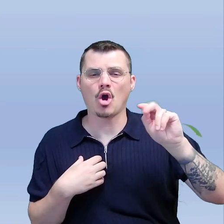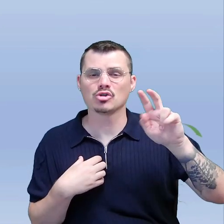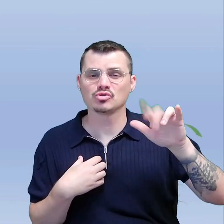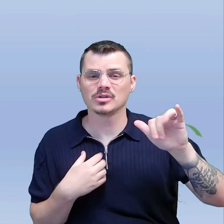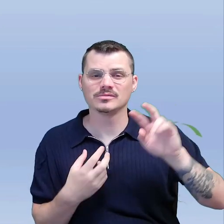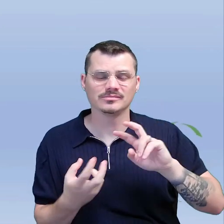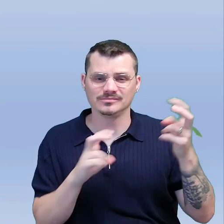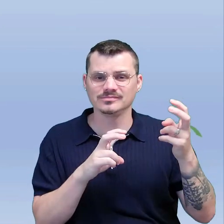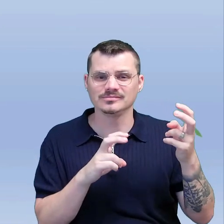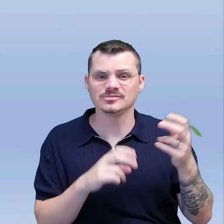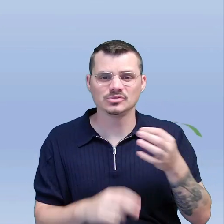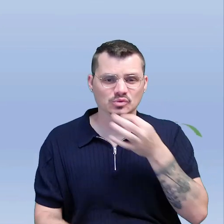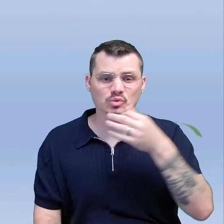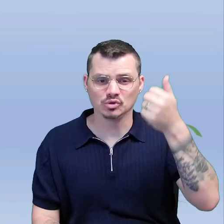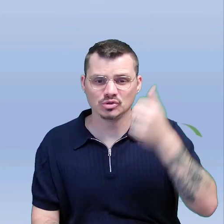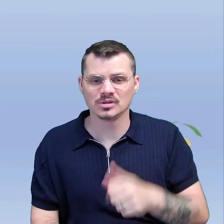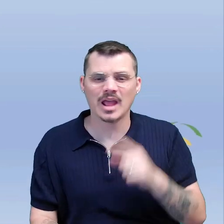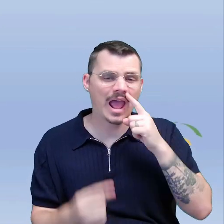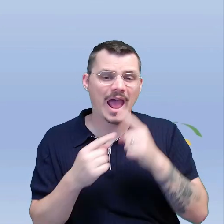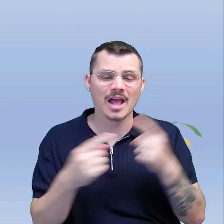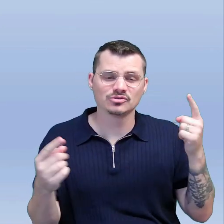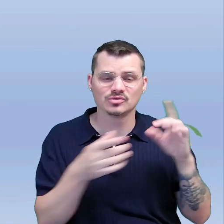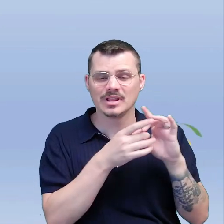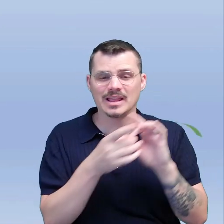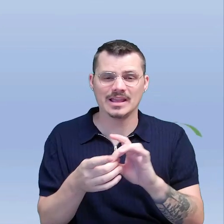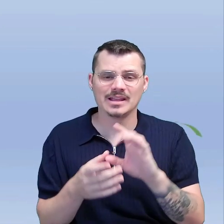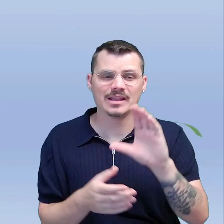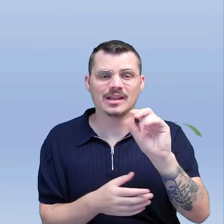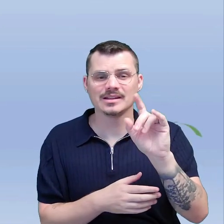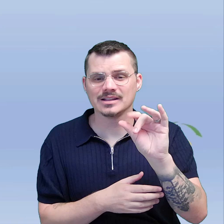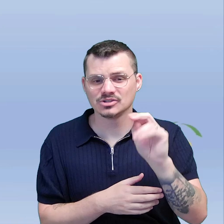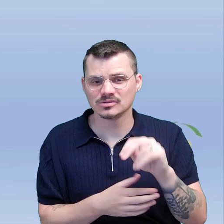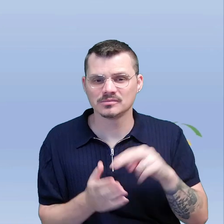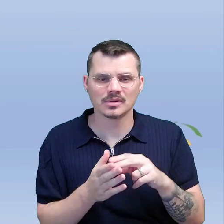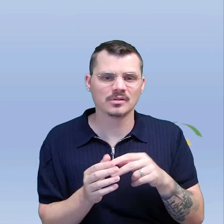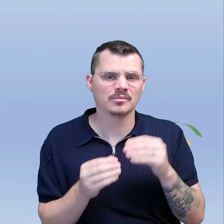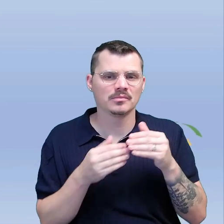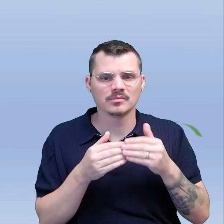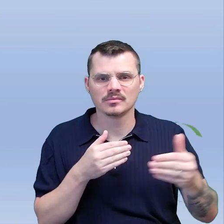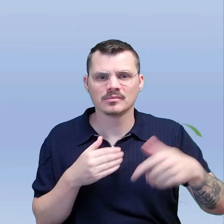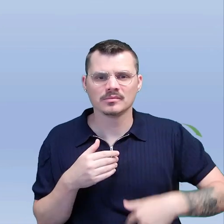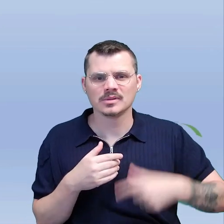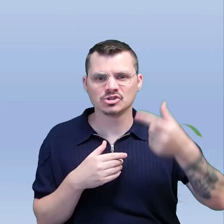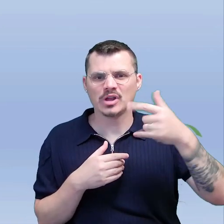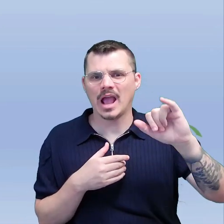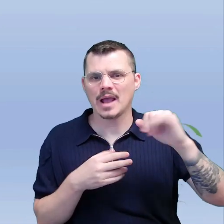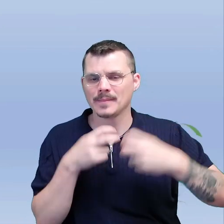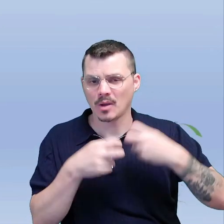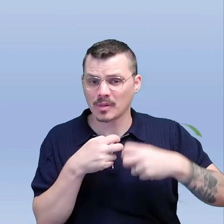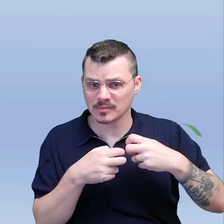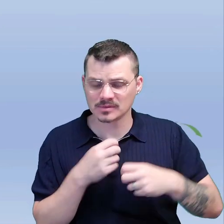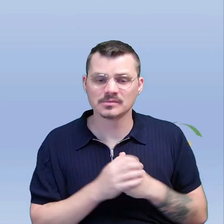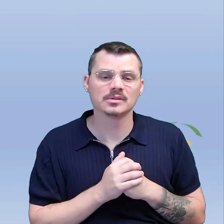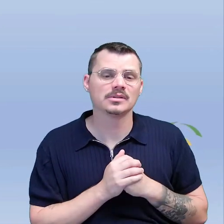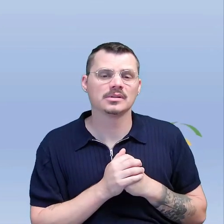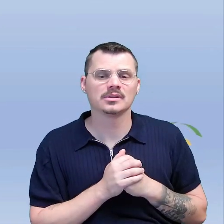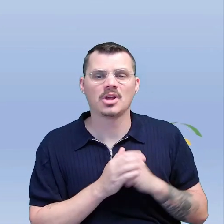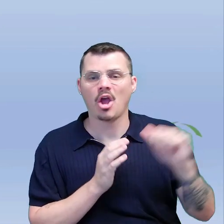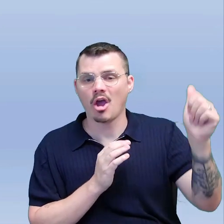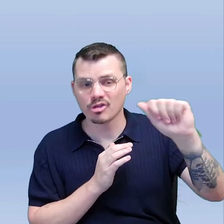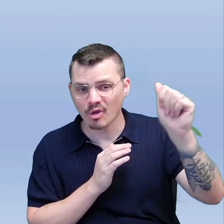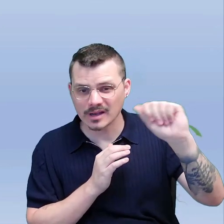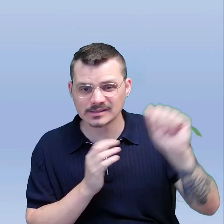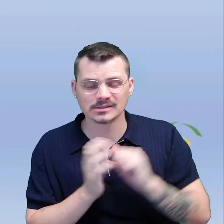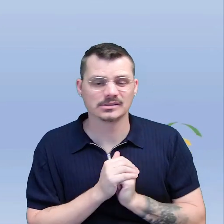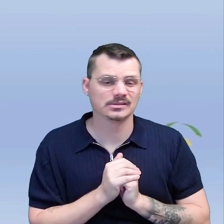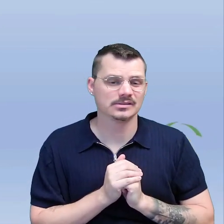sooner. Allergy-related conditions, further gastrointestinal sensitivities,